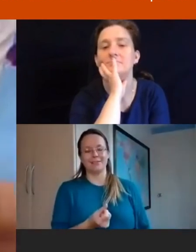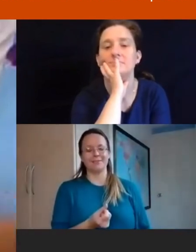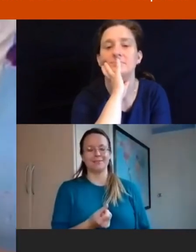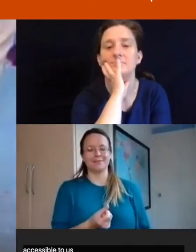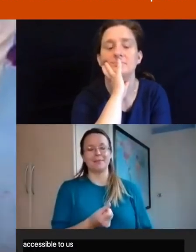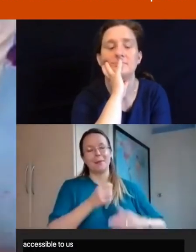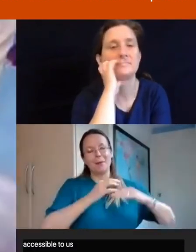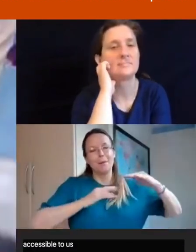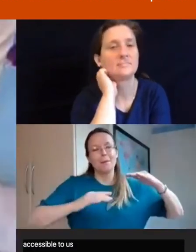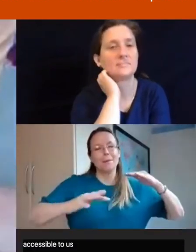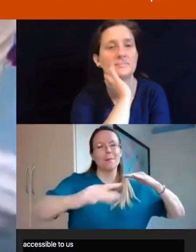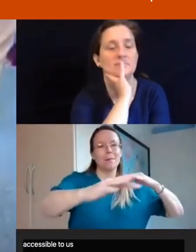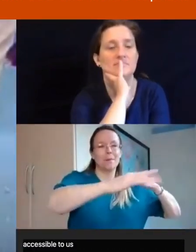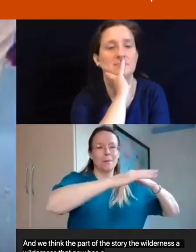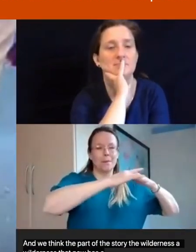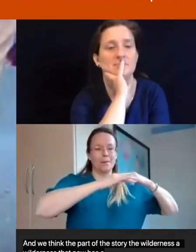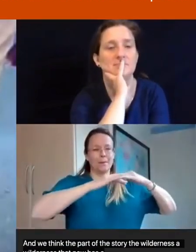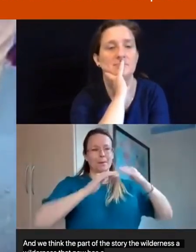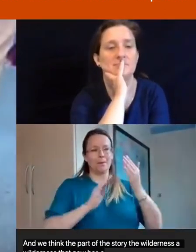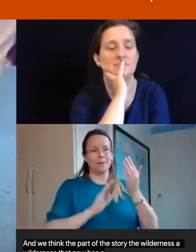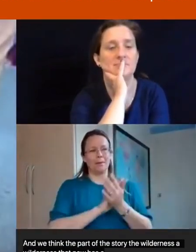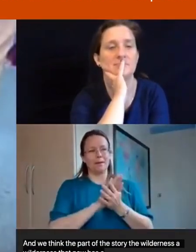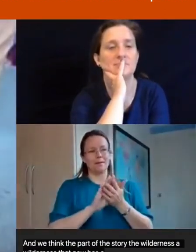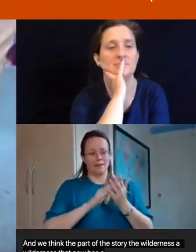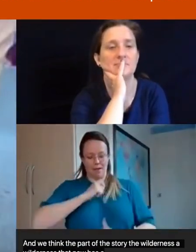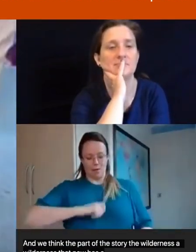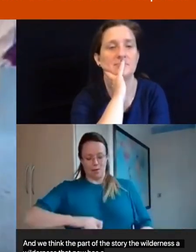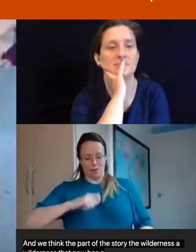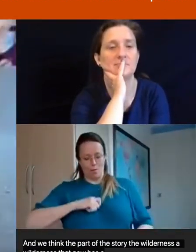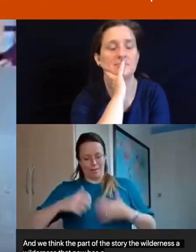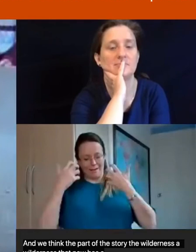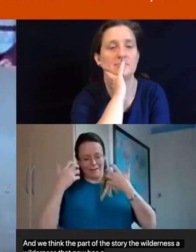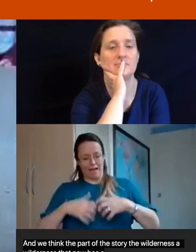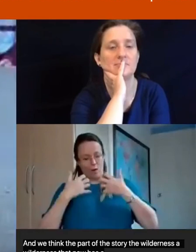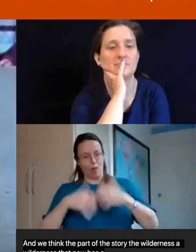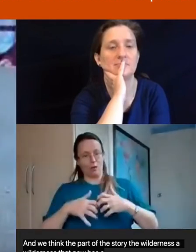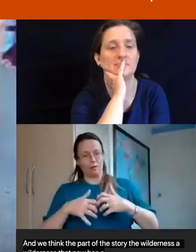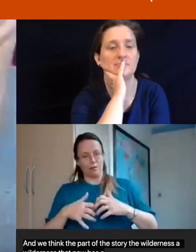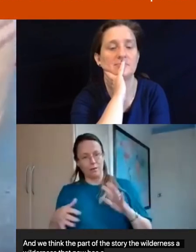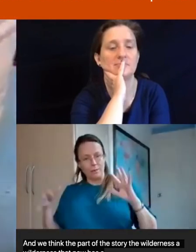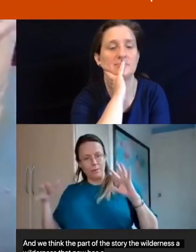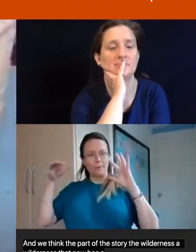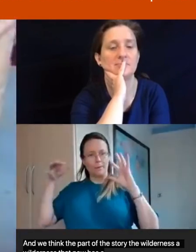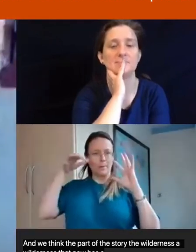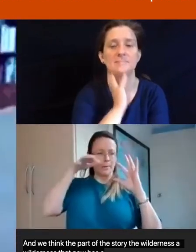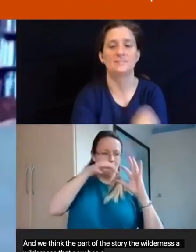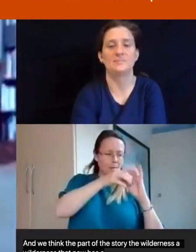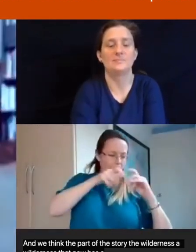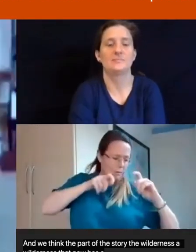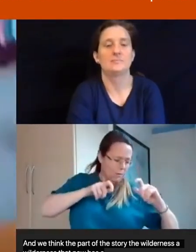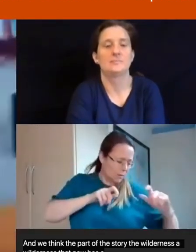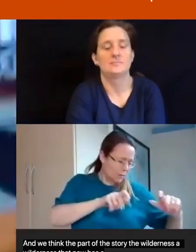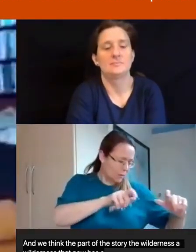We think of the paradoxes of our human technology and the things that never change.